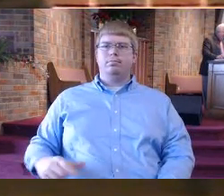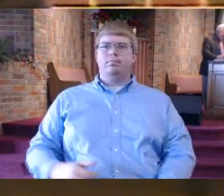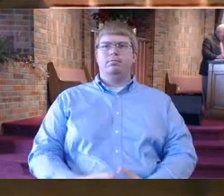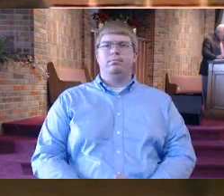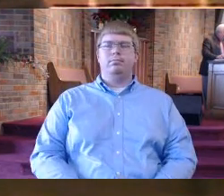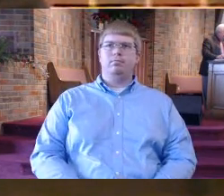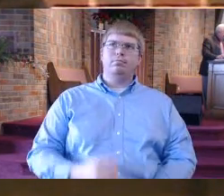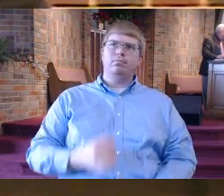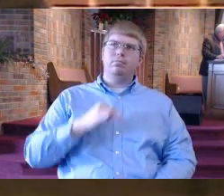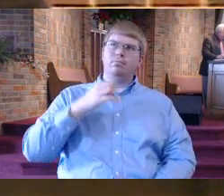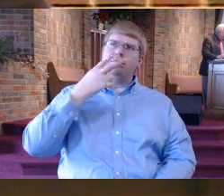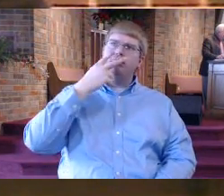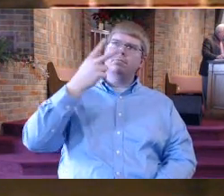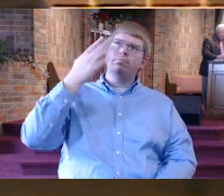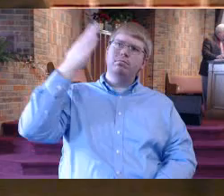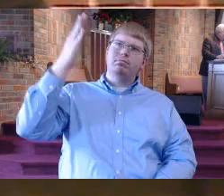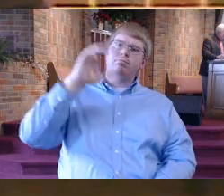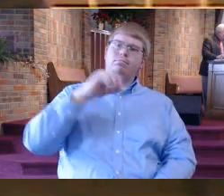thy love to see.